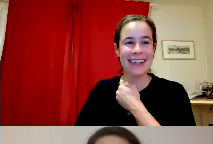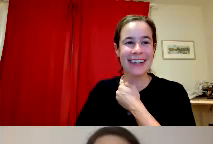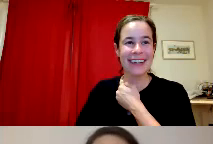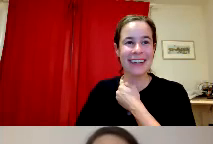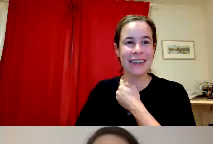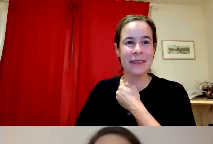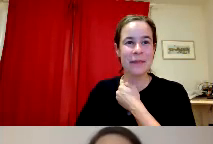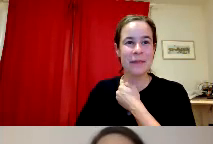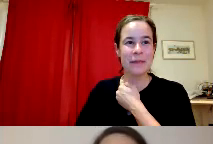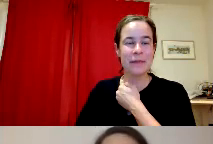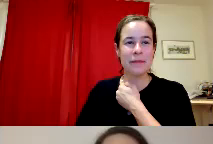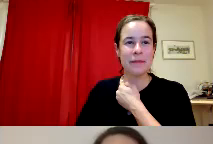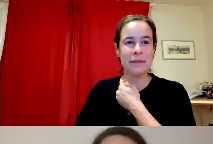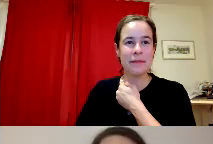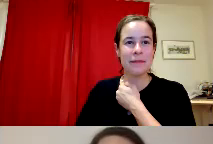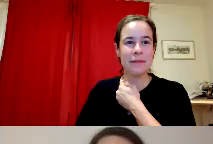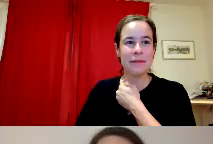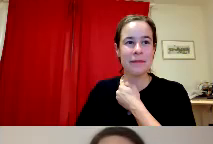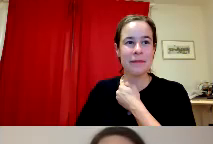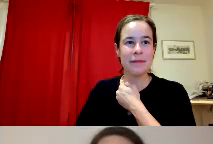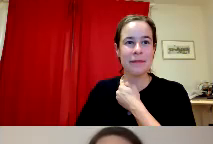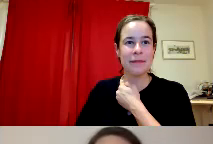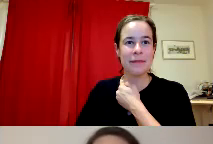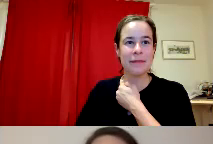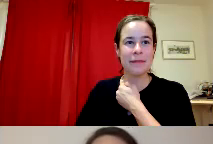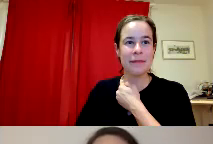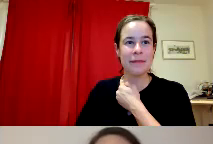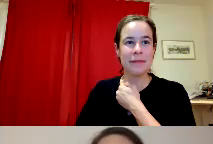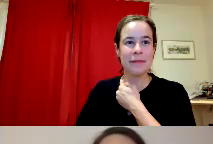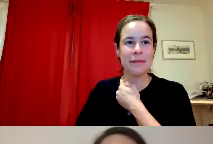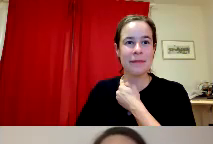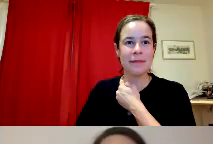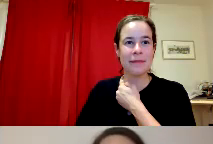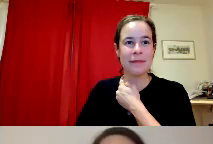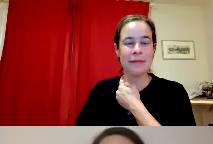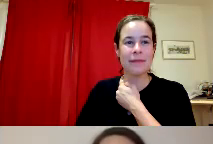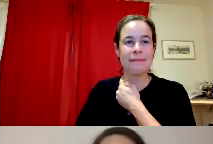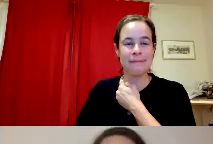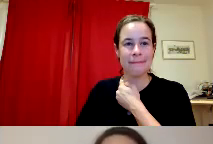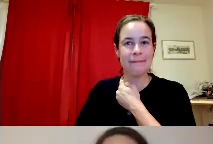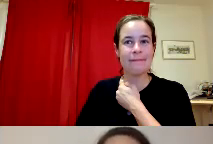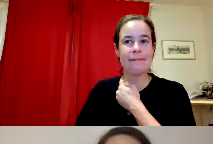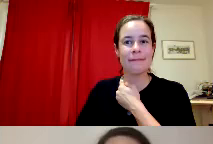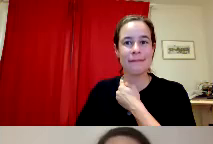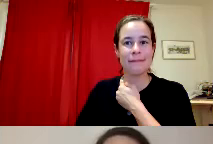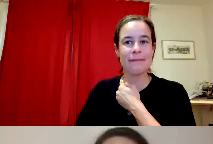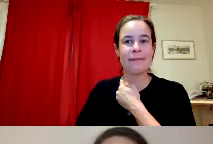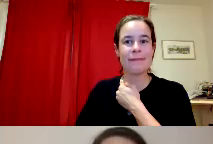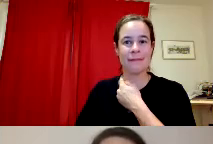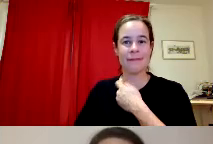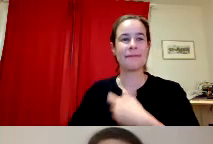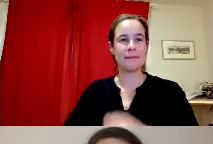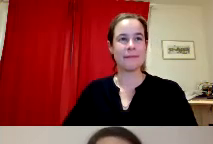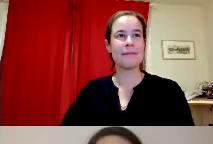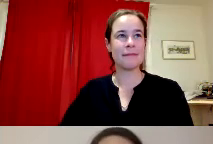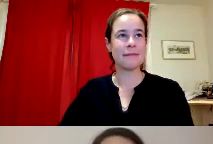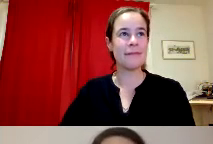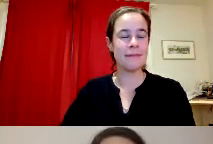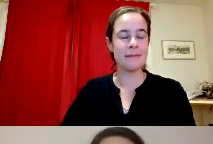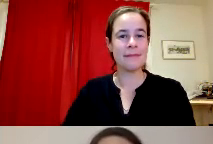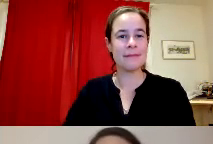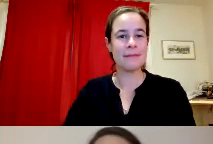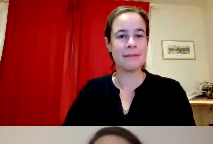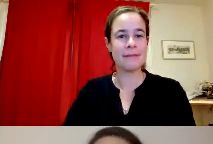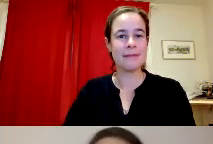for our family, and the baby showed interest in food. Also, it was something different to stimulate my baby in the absence of community programs,